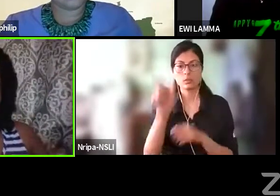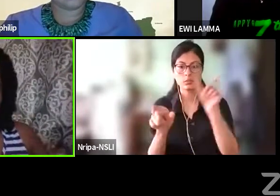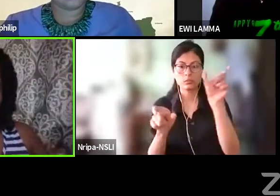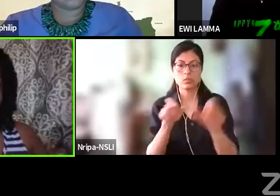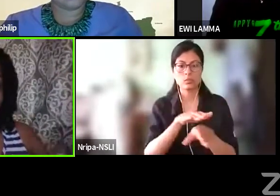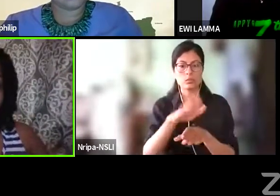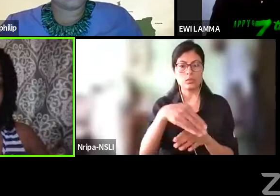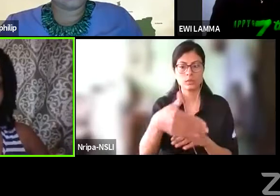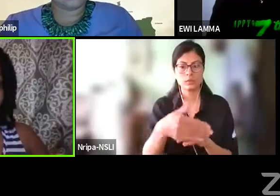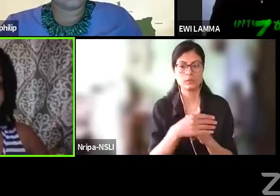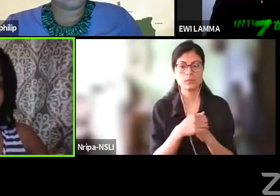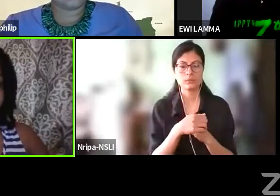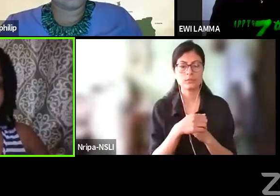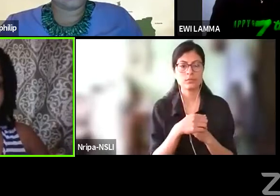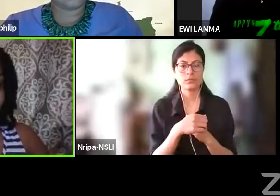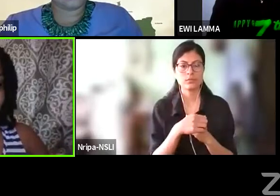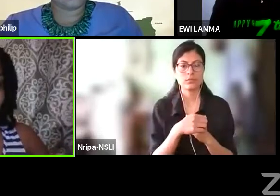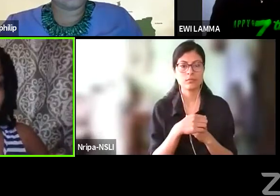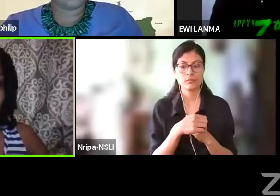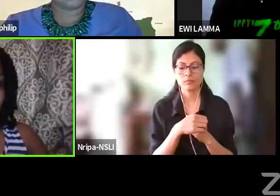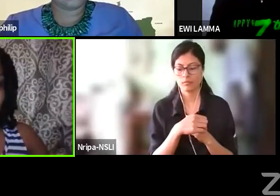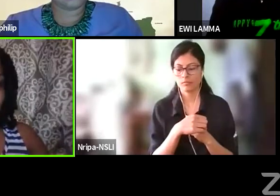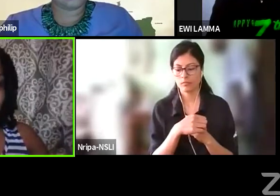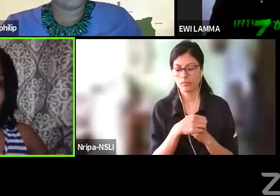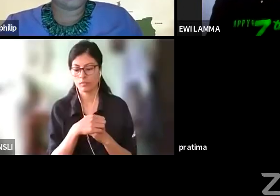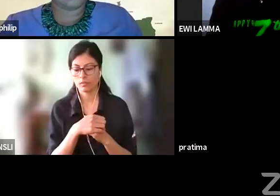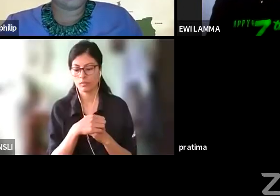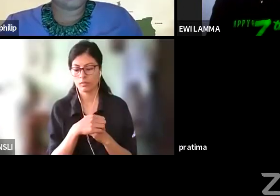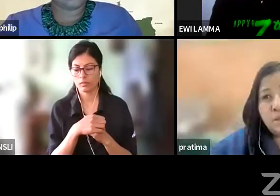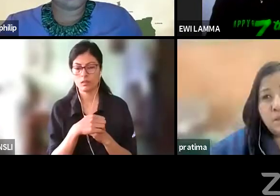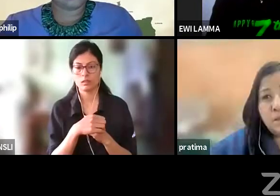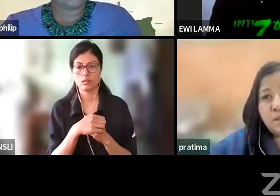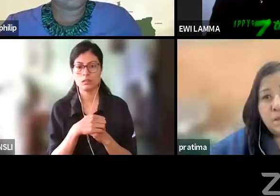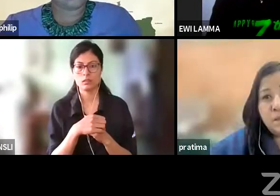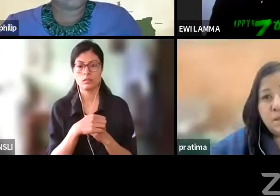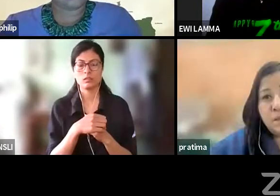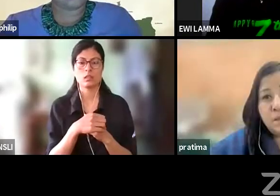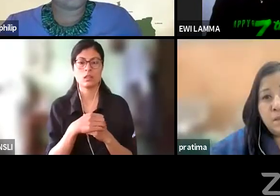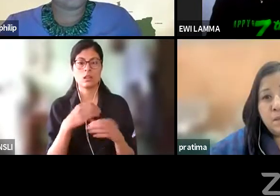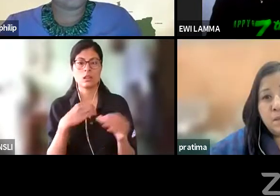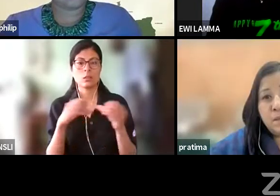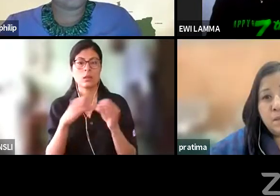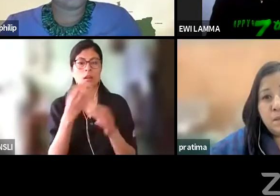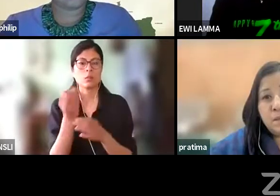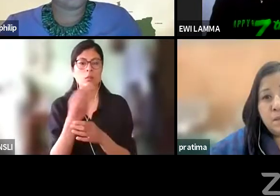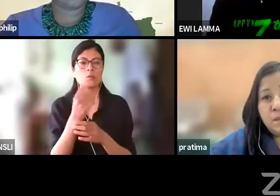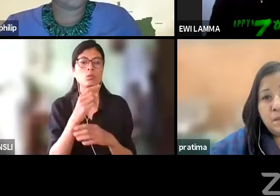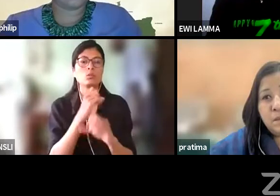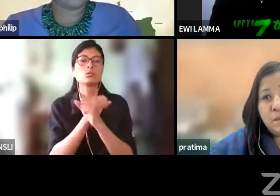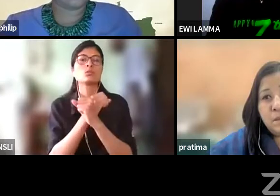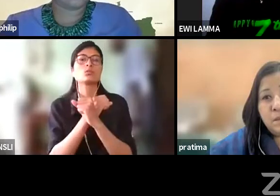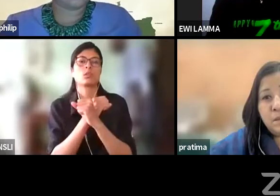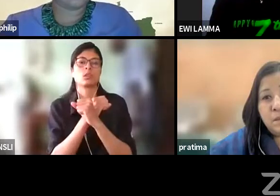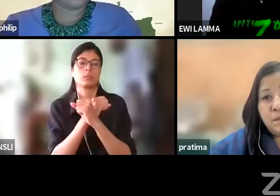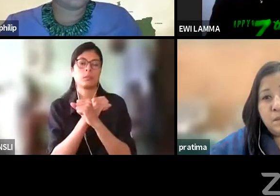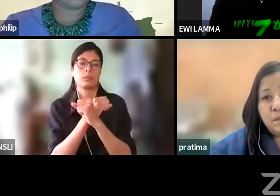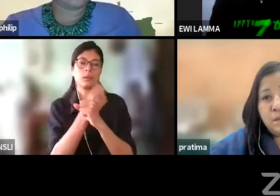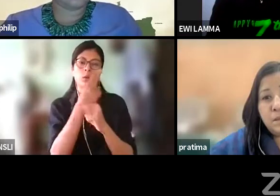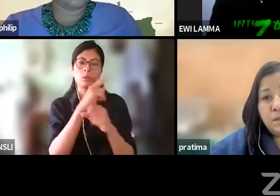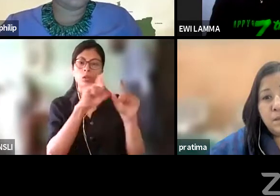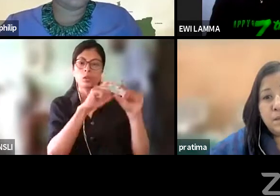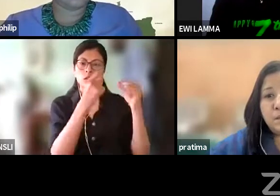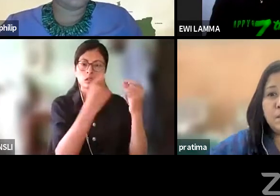away your homes and so on. So you can train persons how to